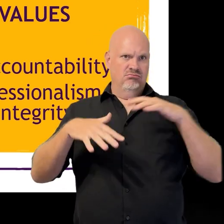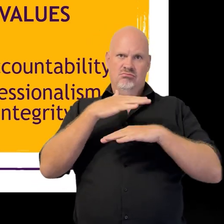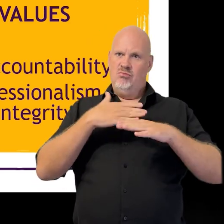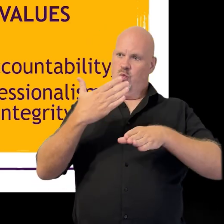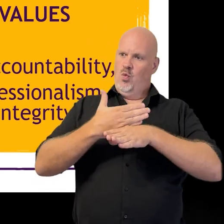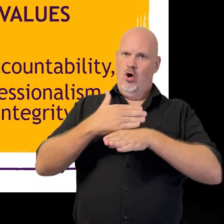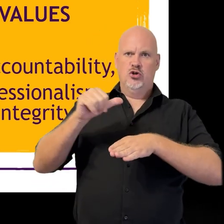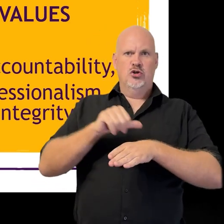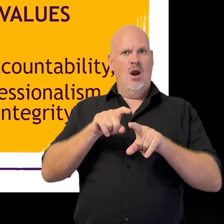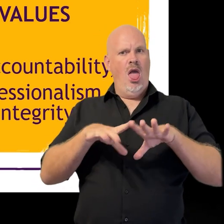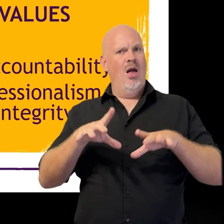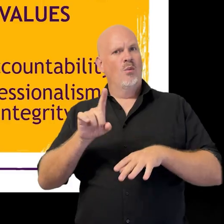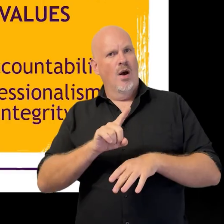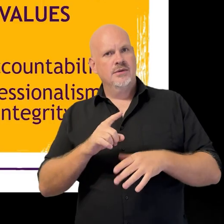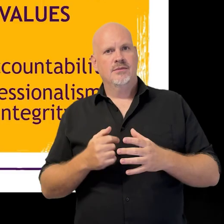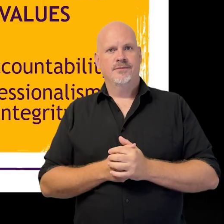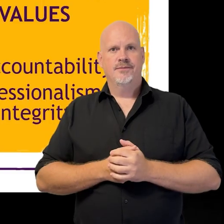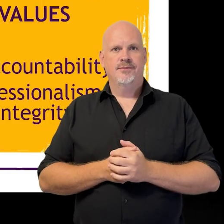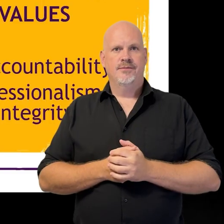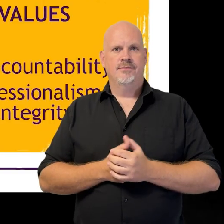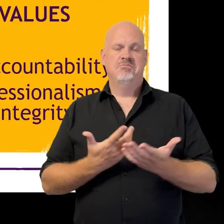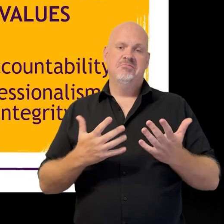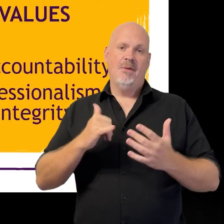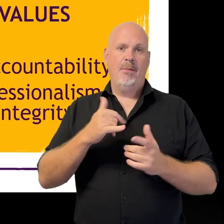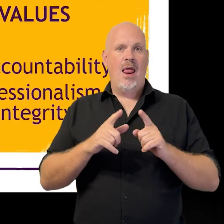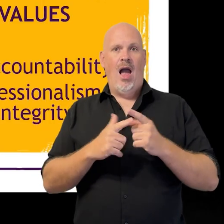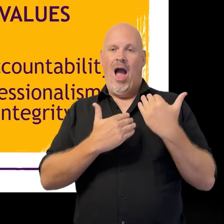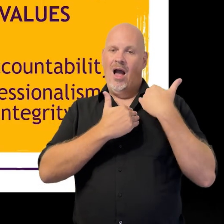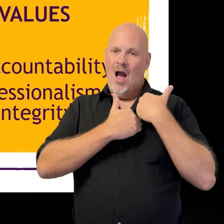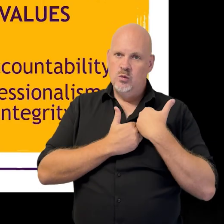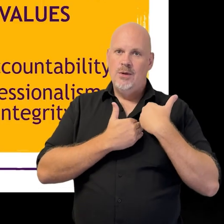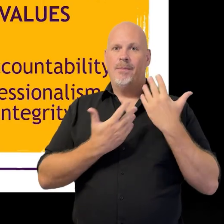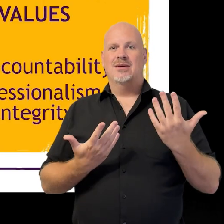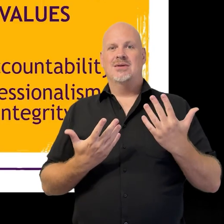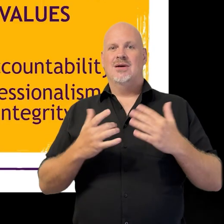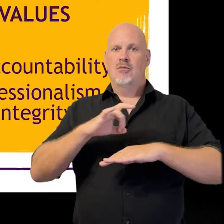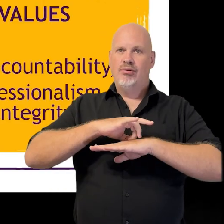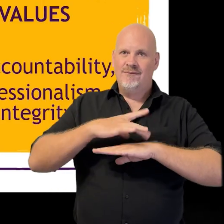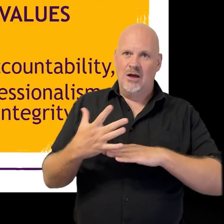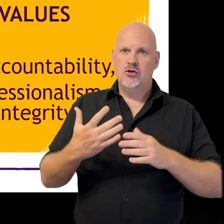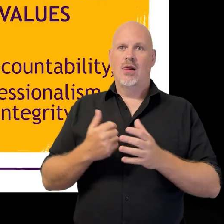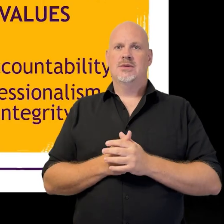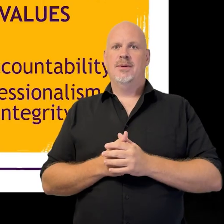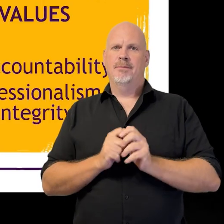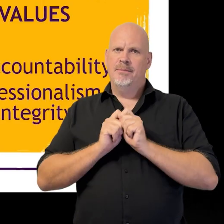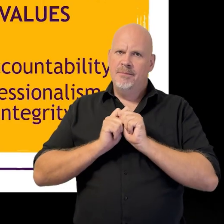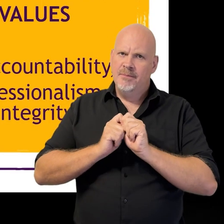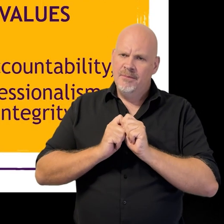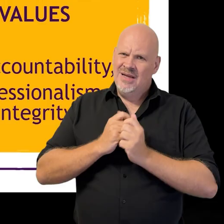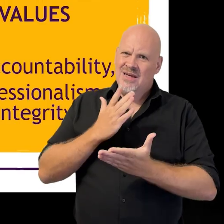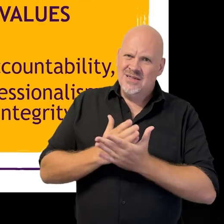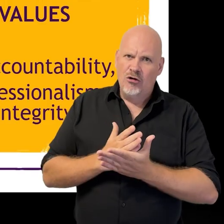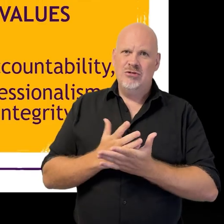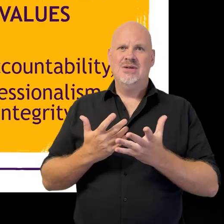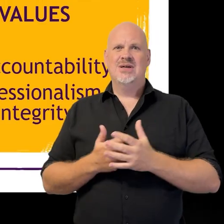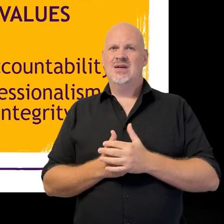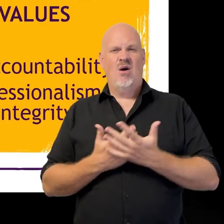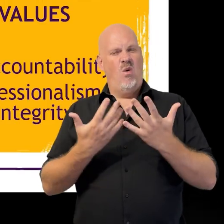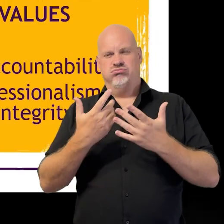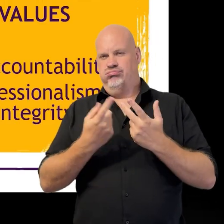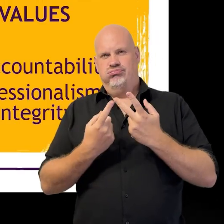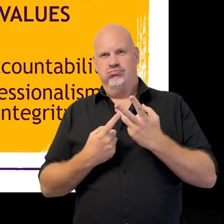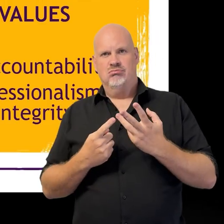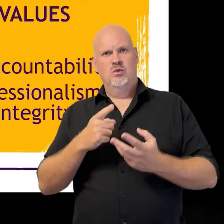things. There's bound to be a whole lot of crossover there. So don't worry about making them too distinct and different.